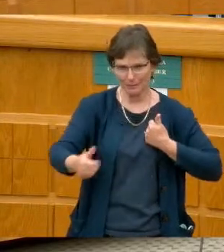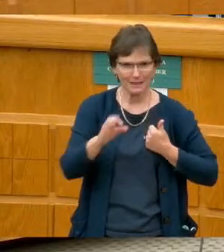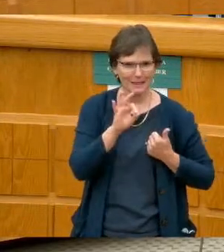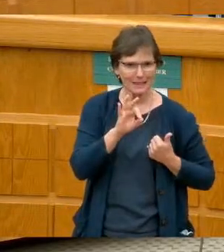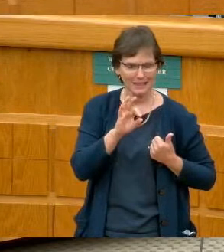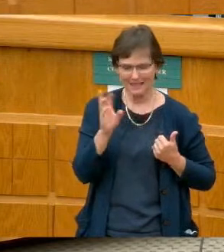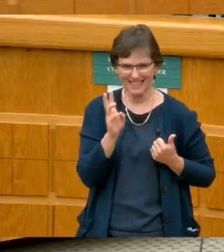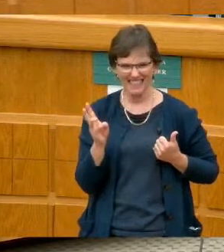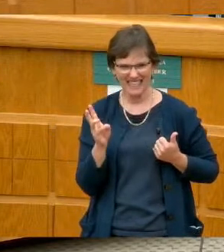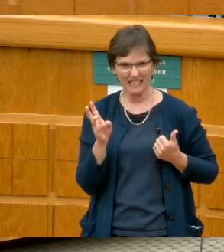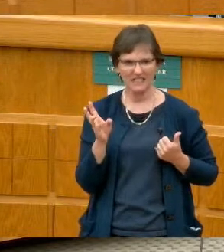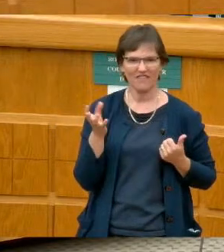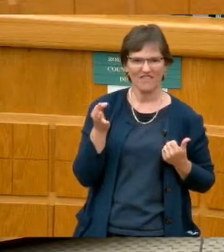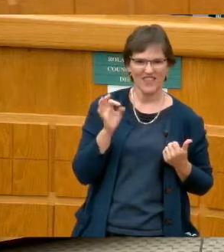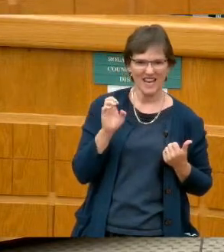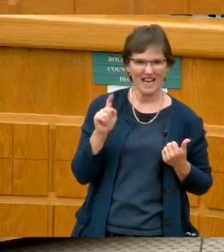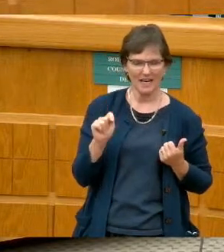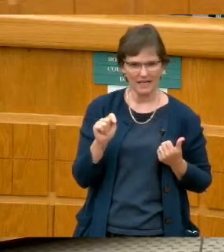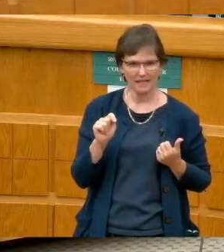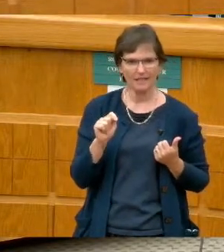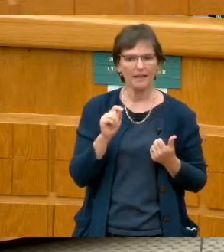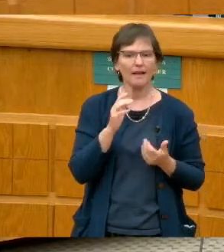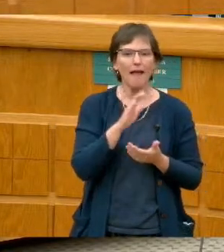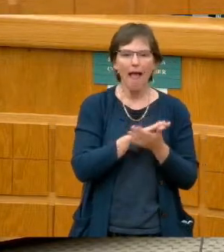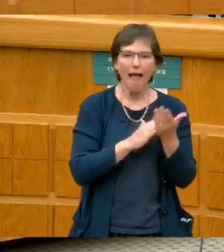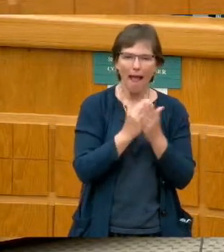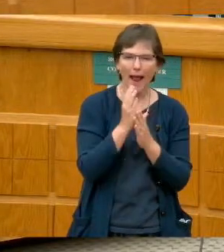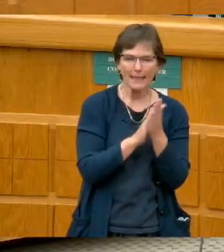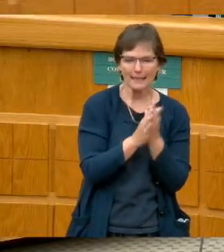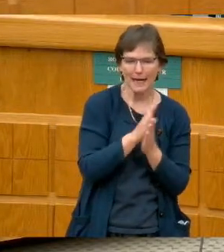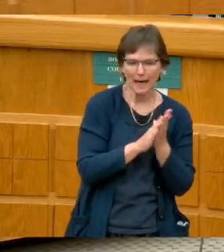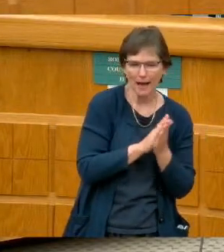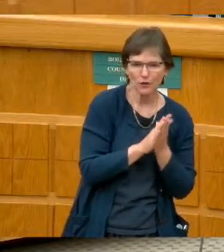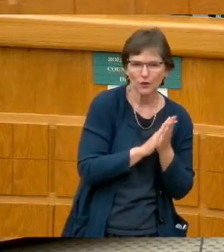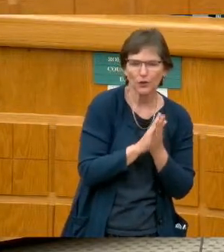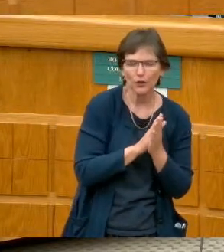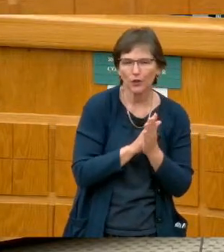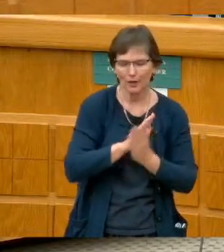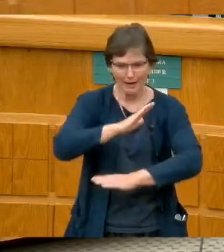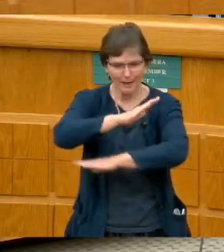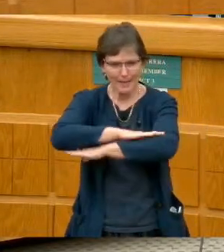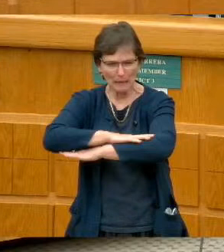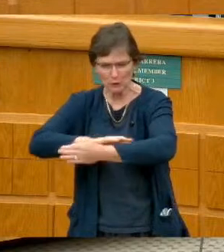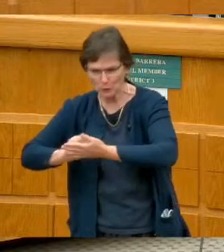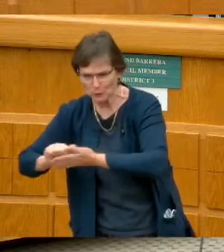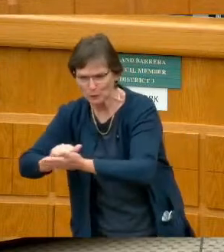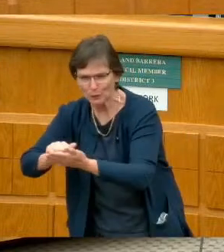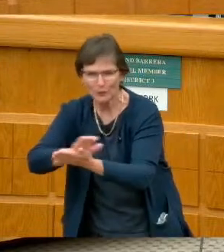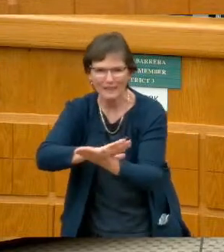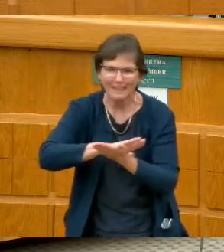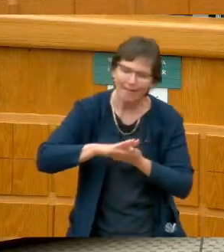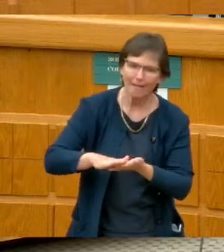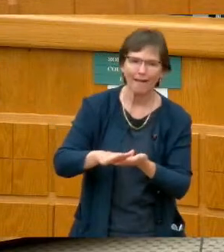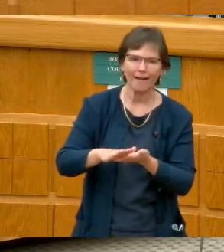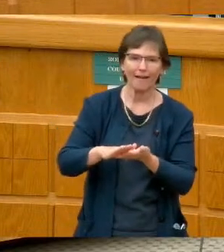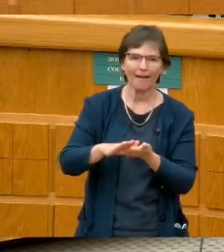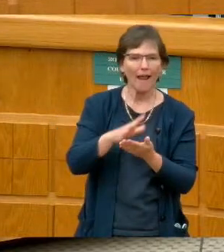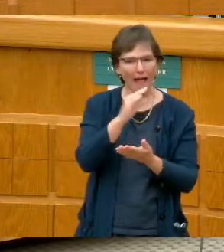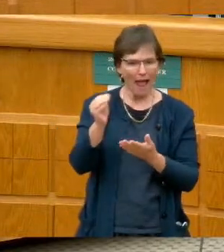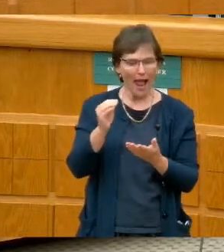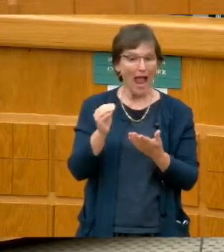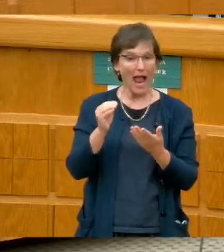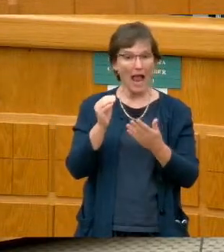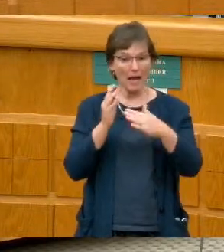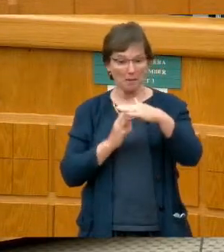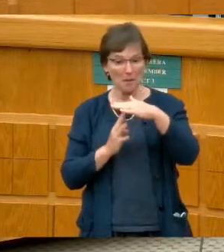sanitizer stations. They were cleaning and sanitizing the table and also just operating in a 50% capacity.